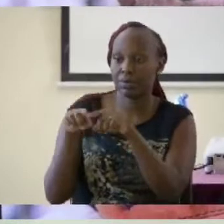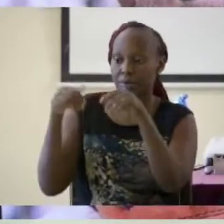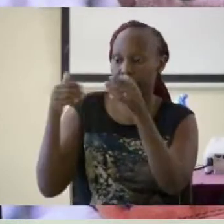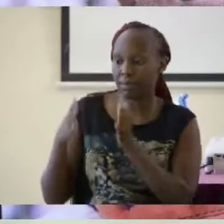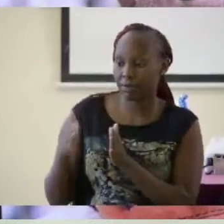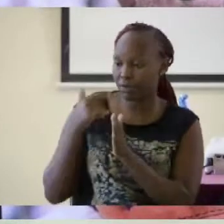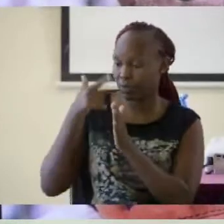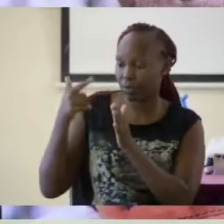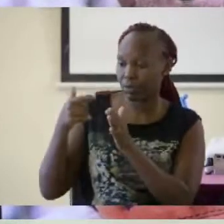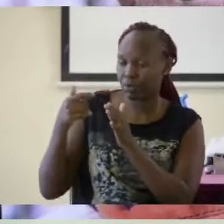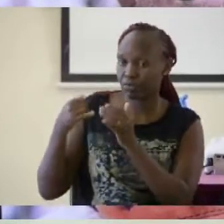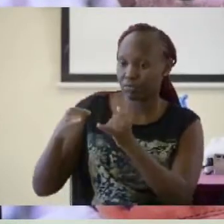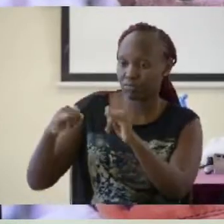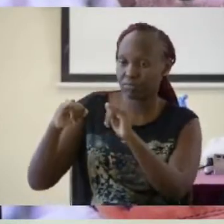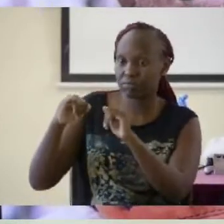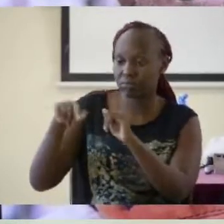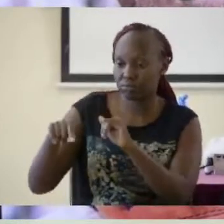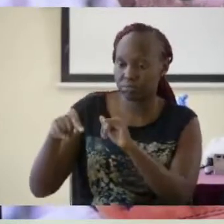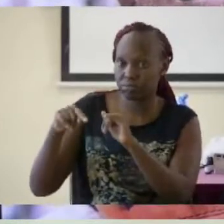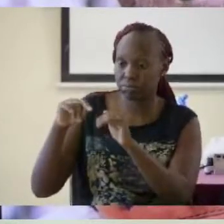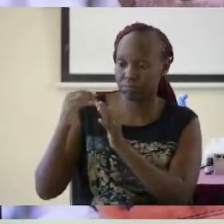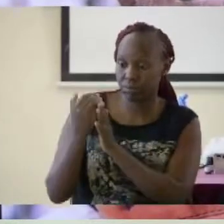who initiated this program